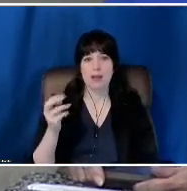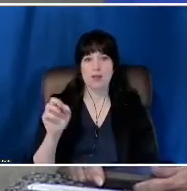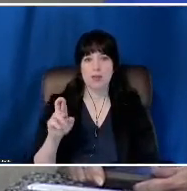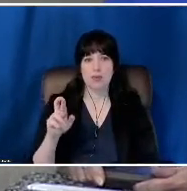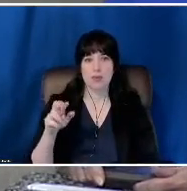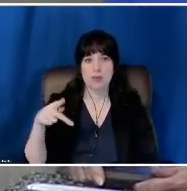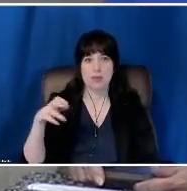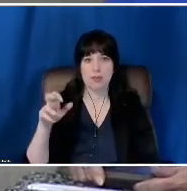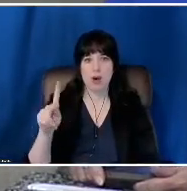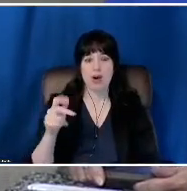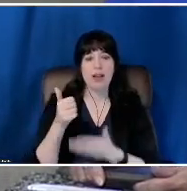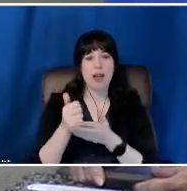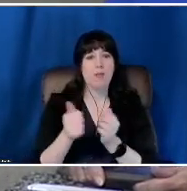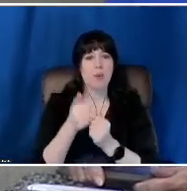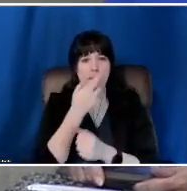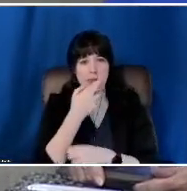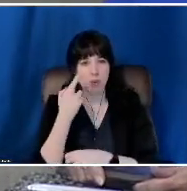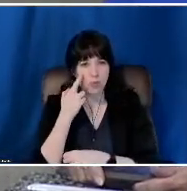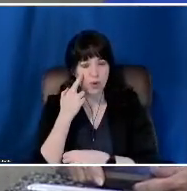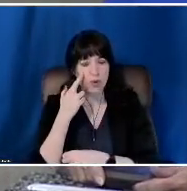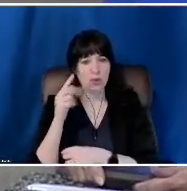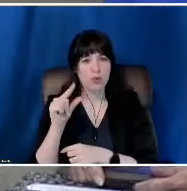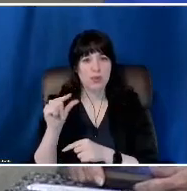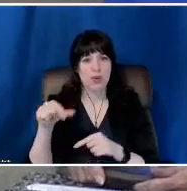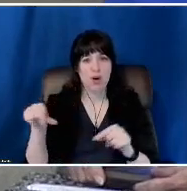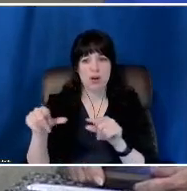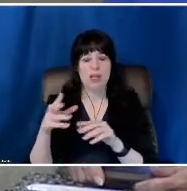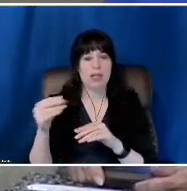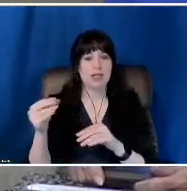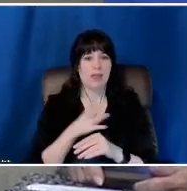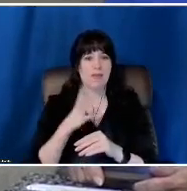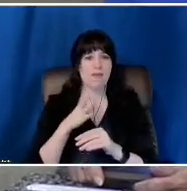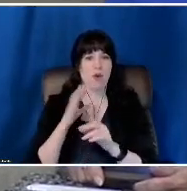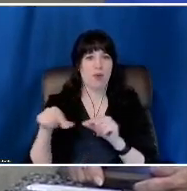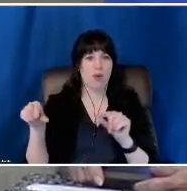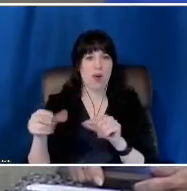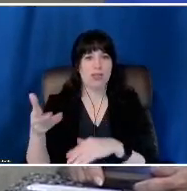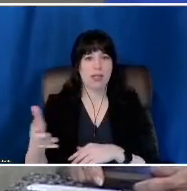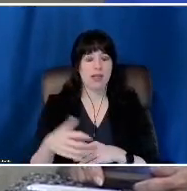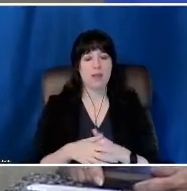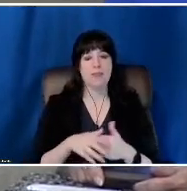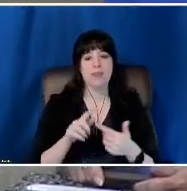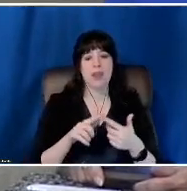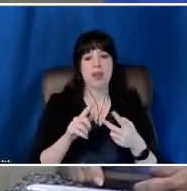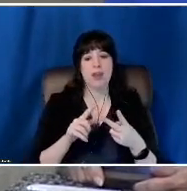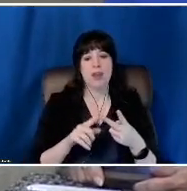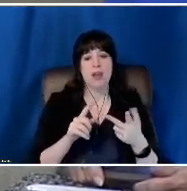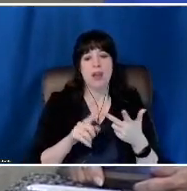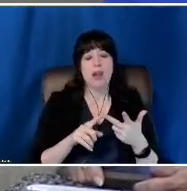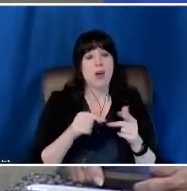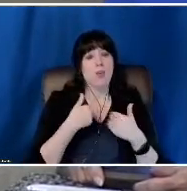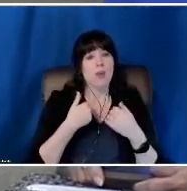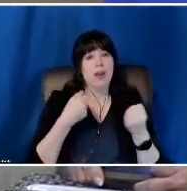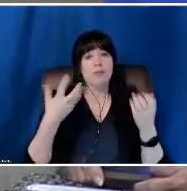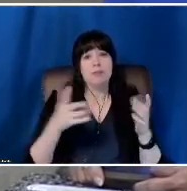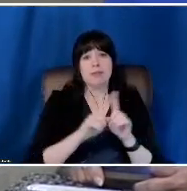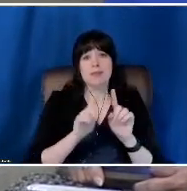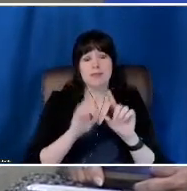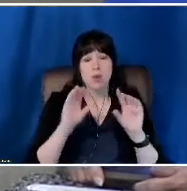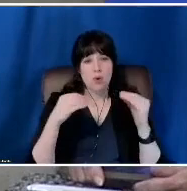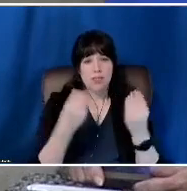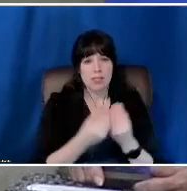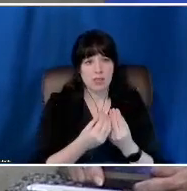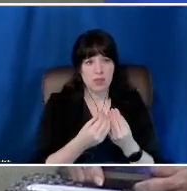the rose gardens and the formal gardens there. And then we have all sorts of organizations